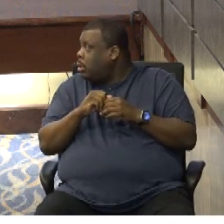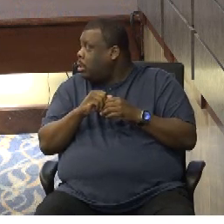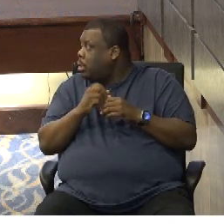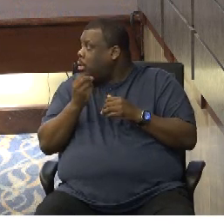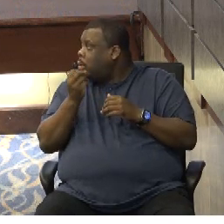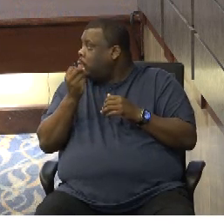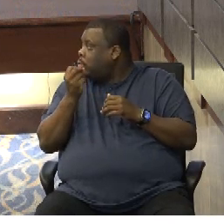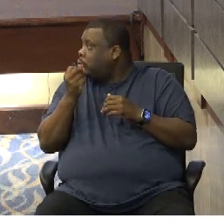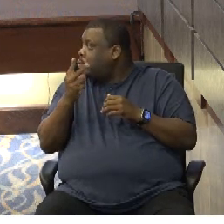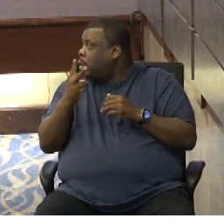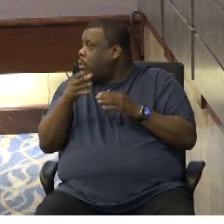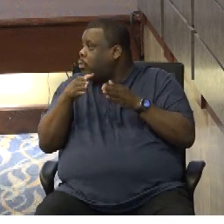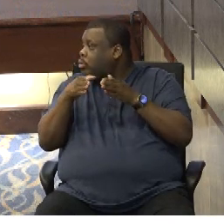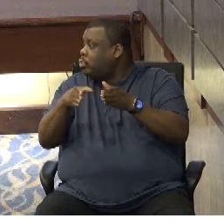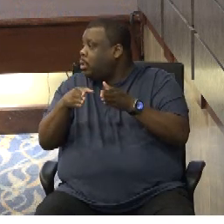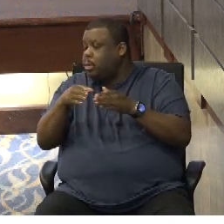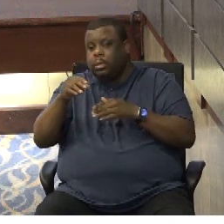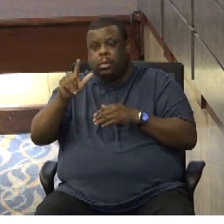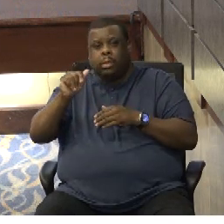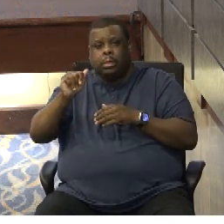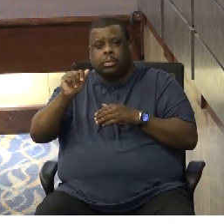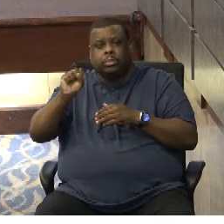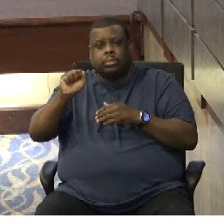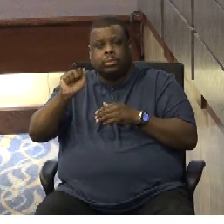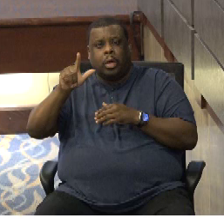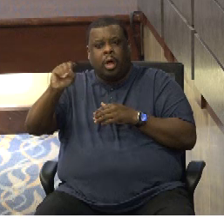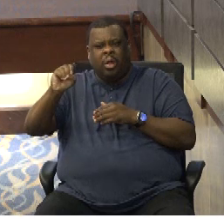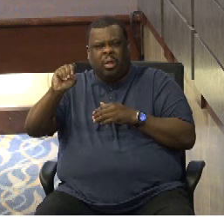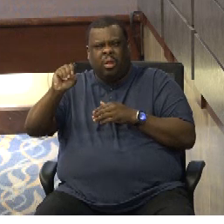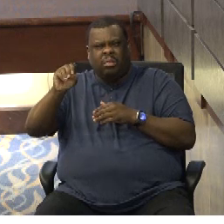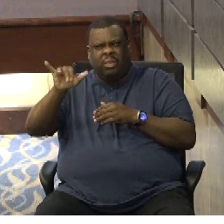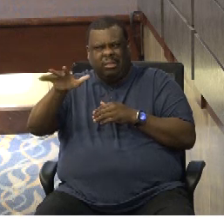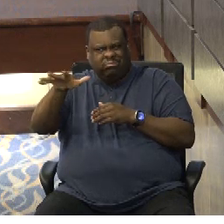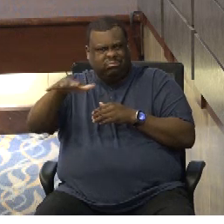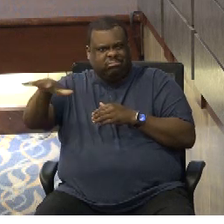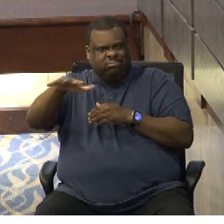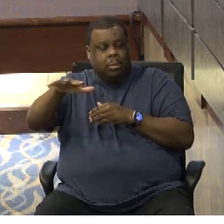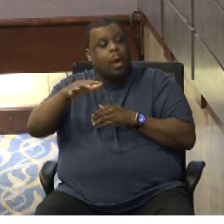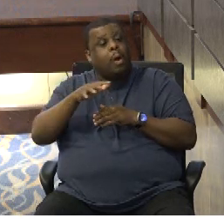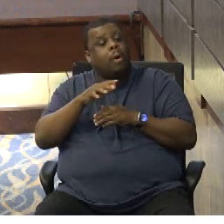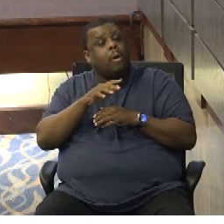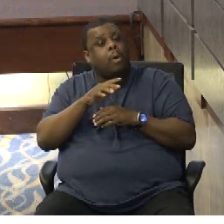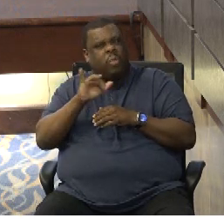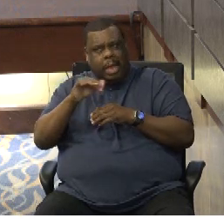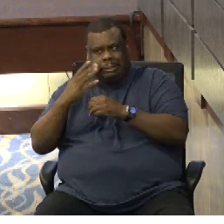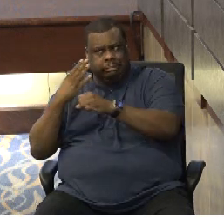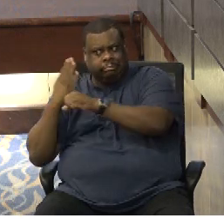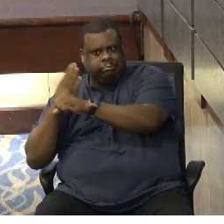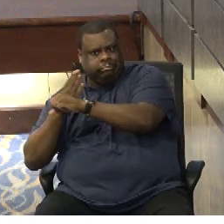Street, in LaSalle Avenue area to redevelopment.